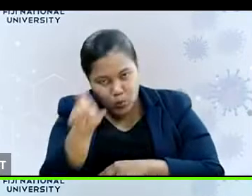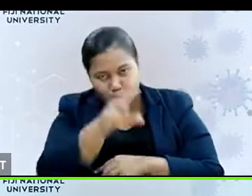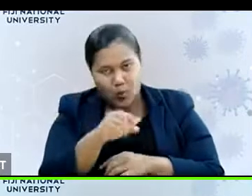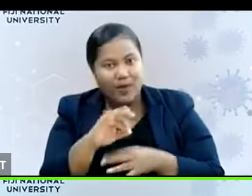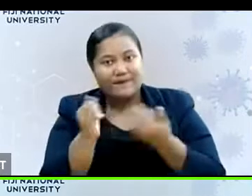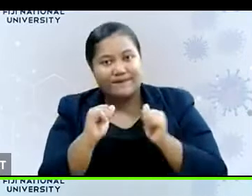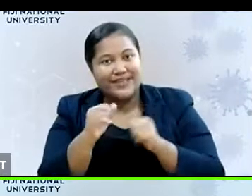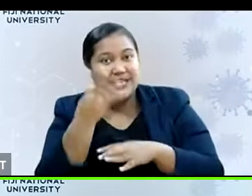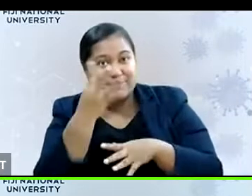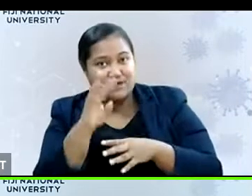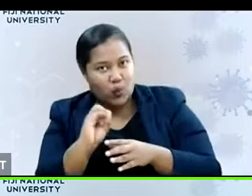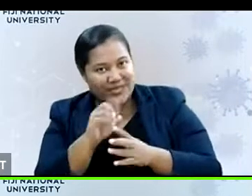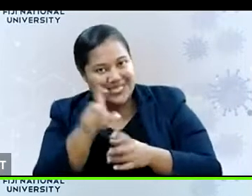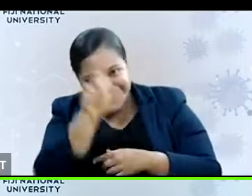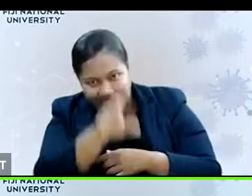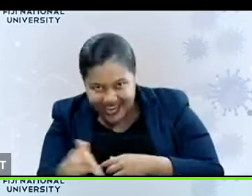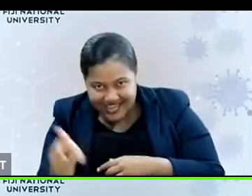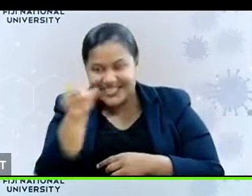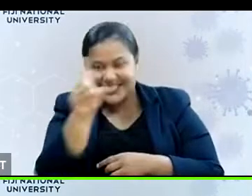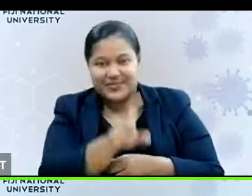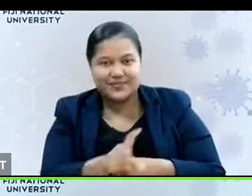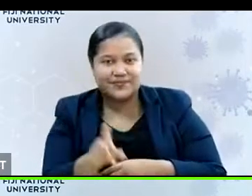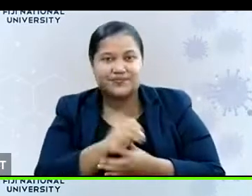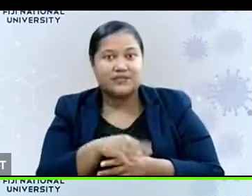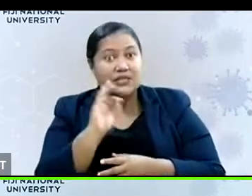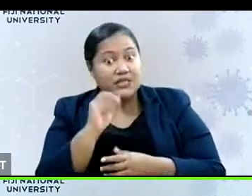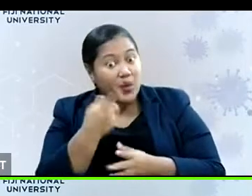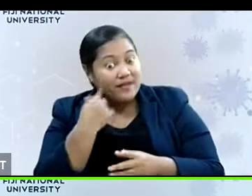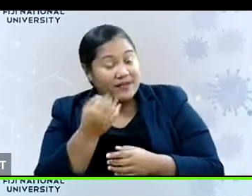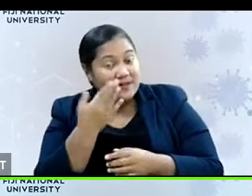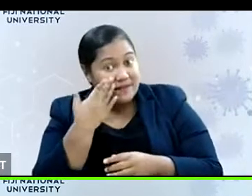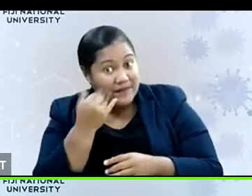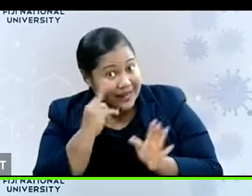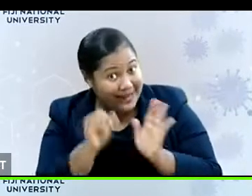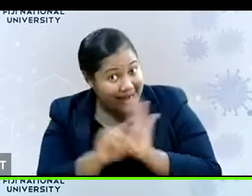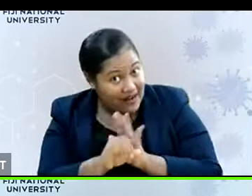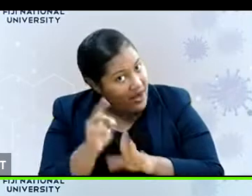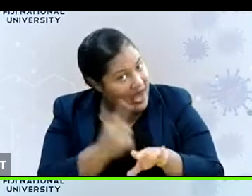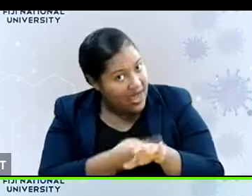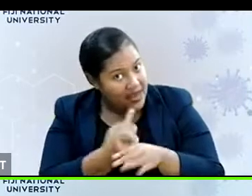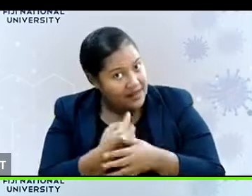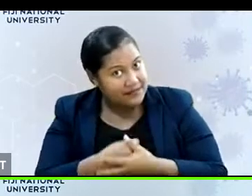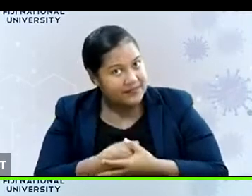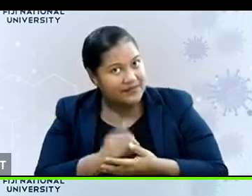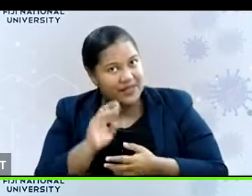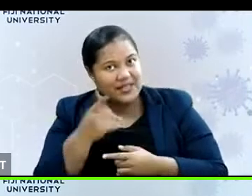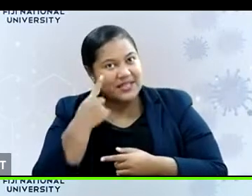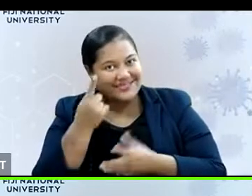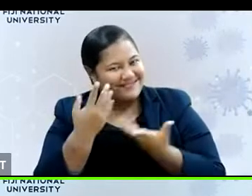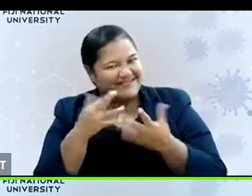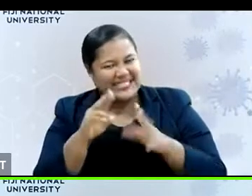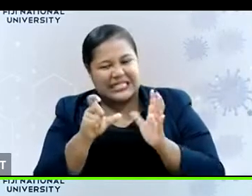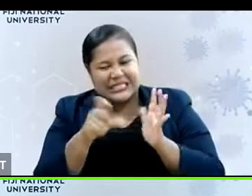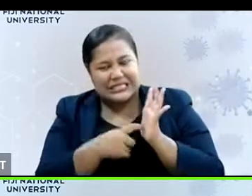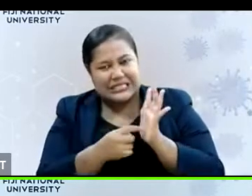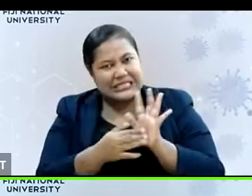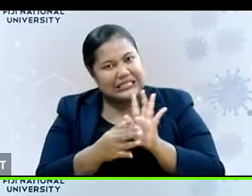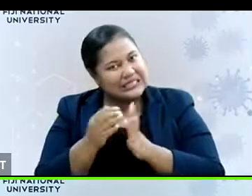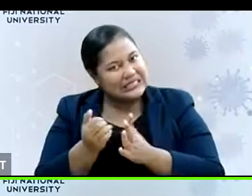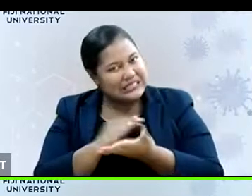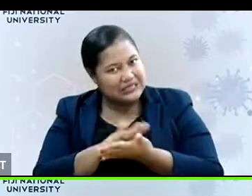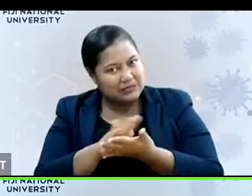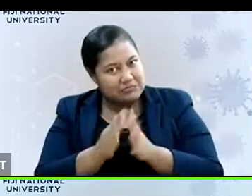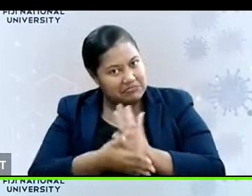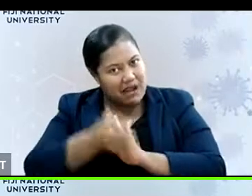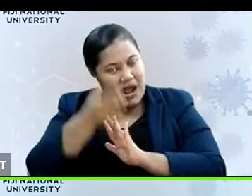go. If we detect it very late, so if the CT value is high, that means there's not very much virus there to start